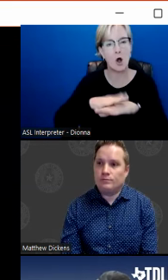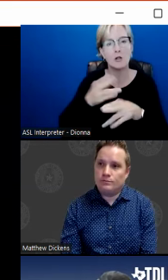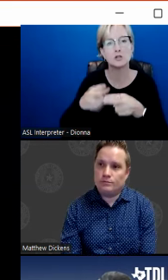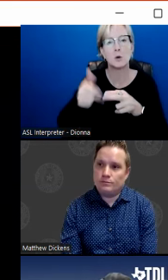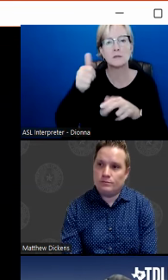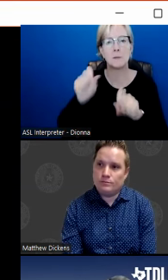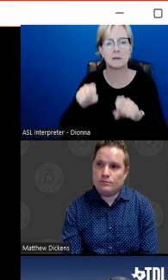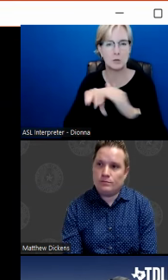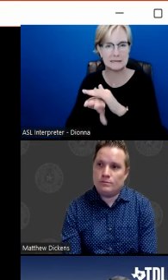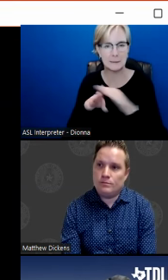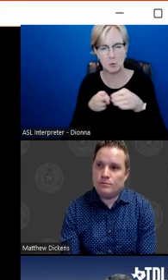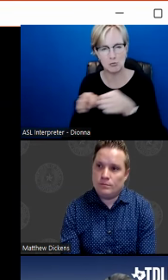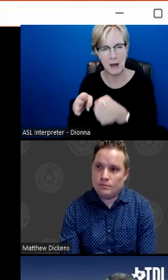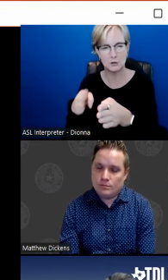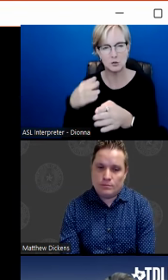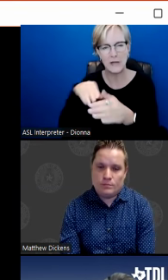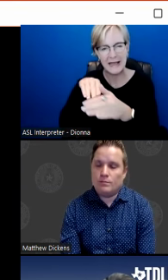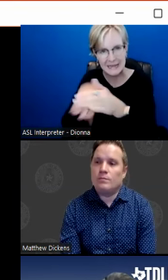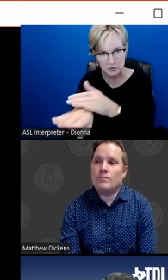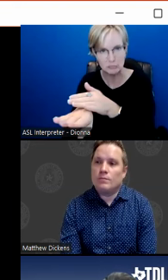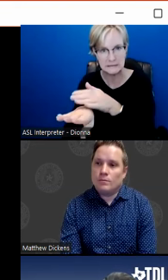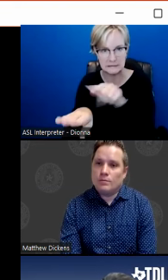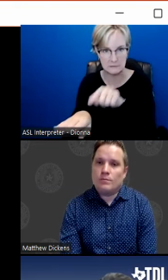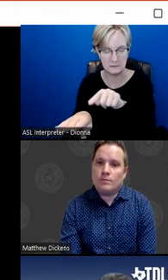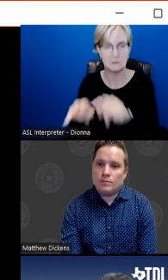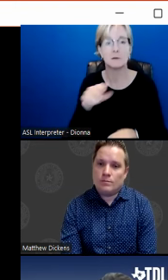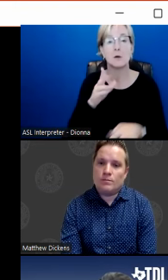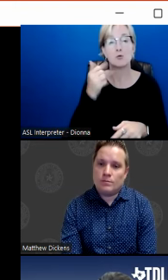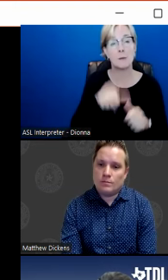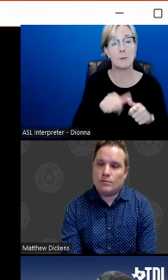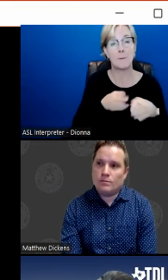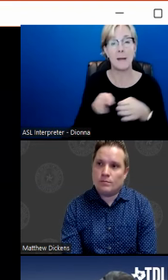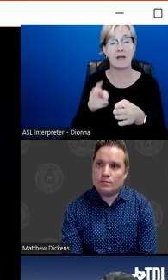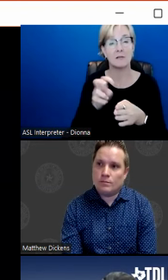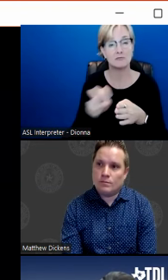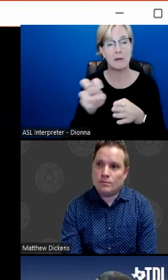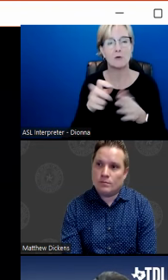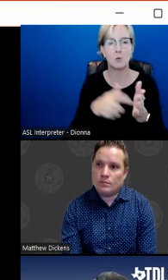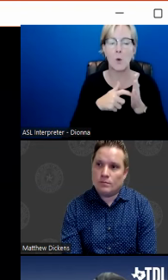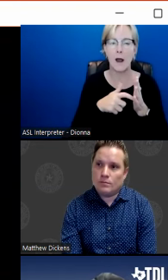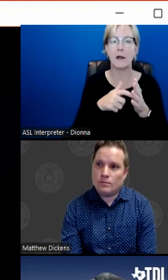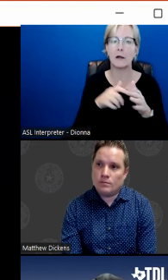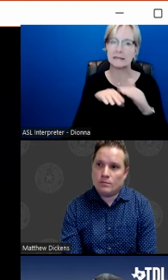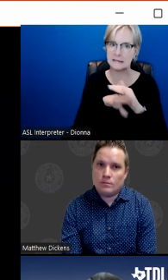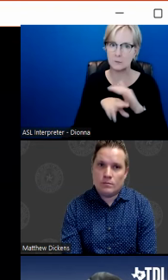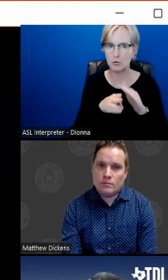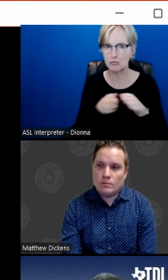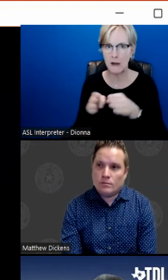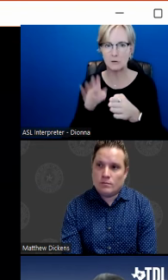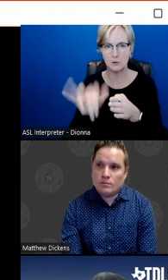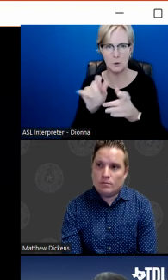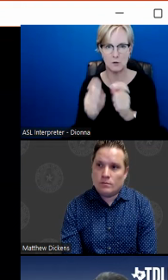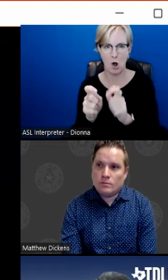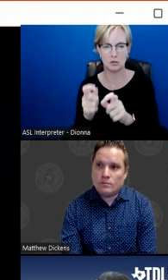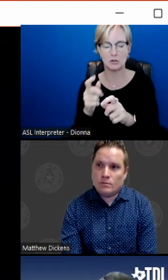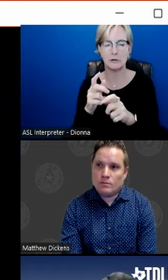possible accessible route to the entrance that they serve. Remember, our path of travel requirements include an accessible route to the altered area, so the